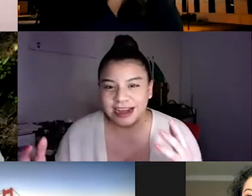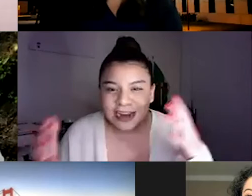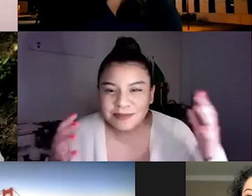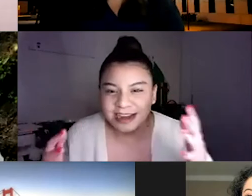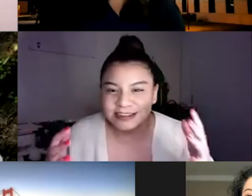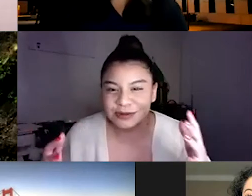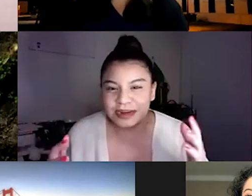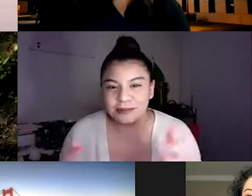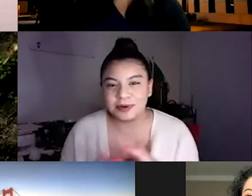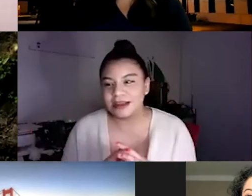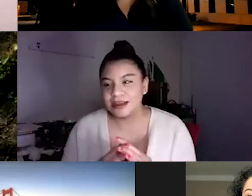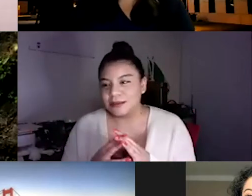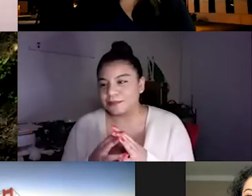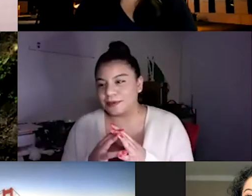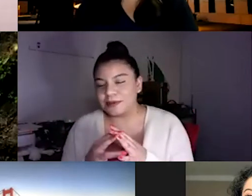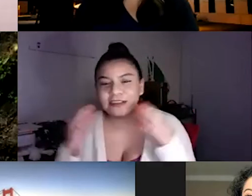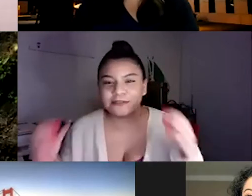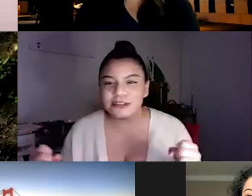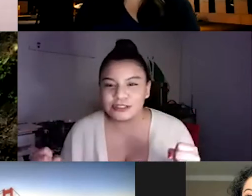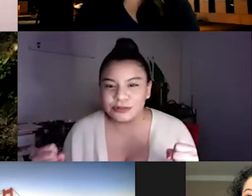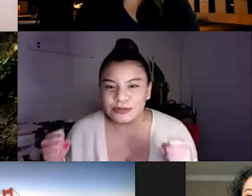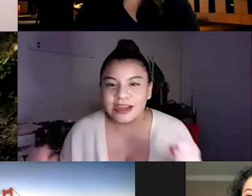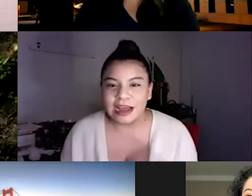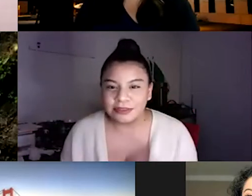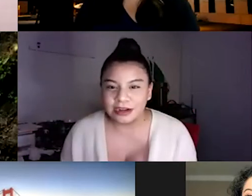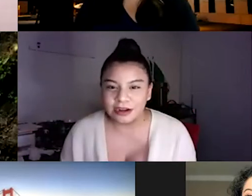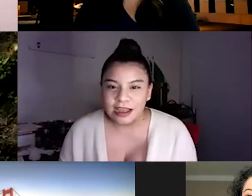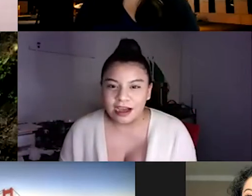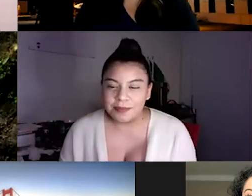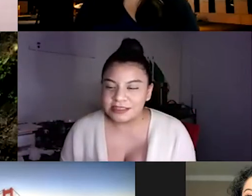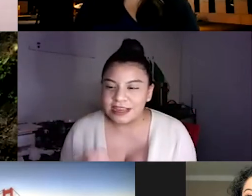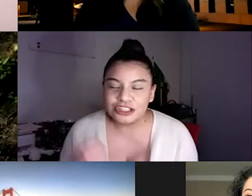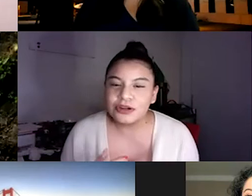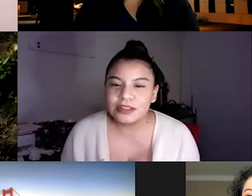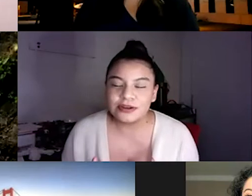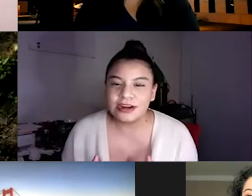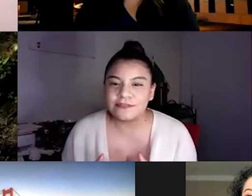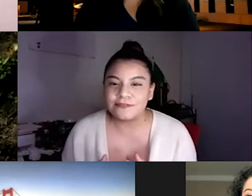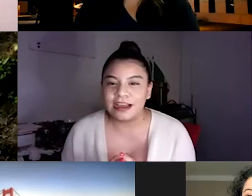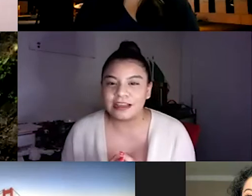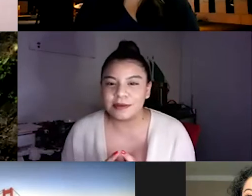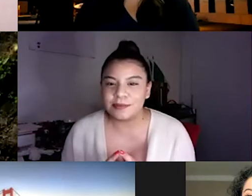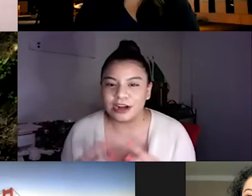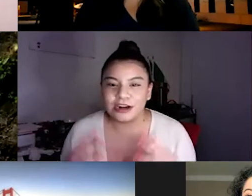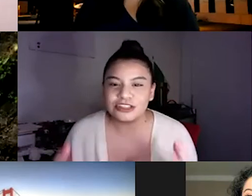kind of hide behind the screen, but be the first to get out there, because I assure you that you're gonna find people that are just